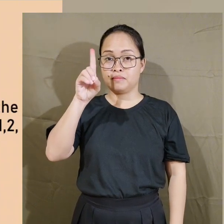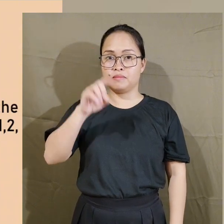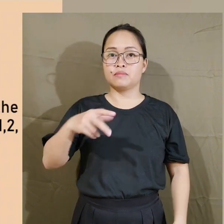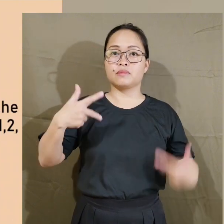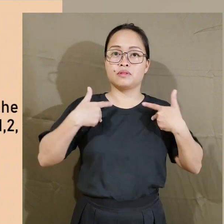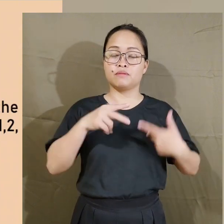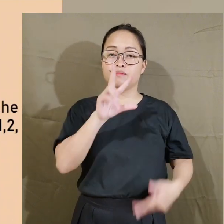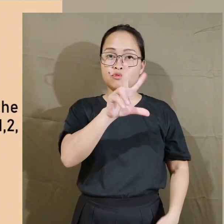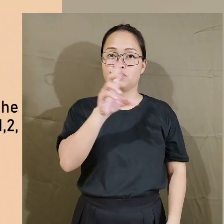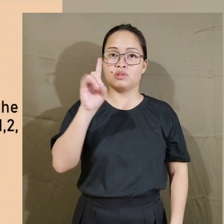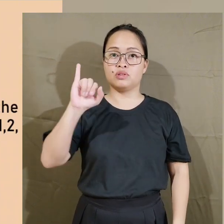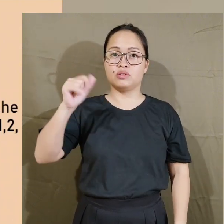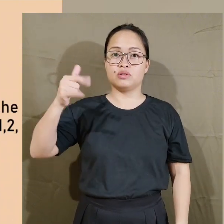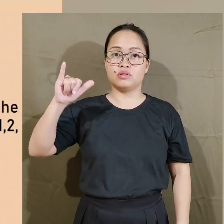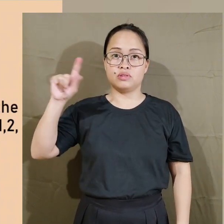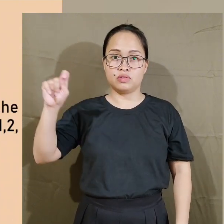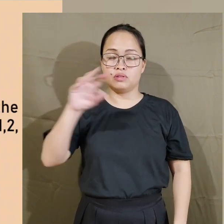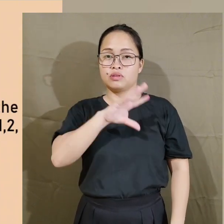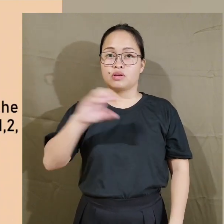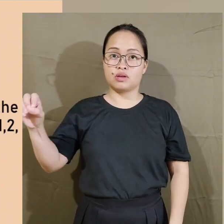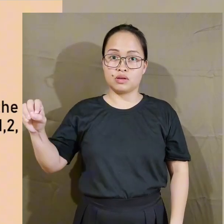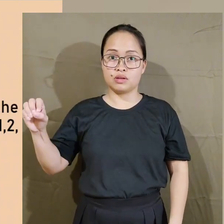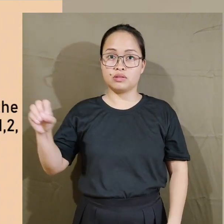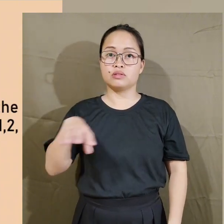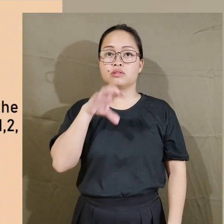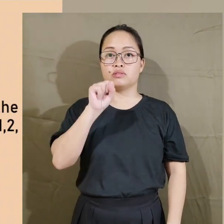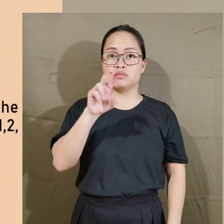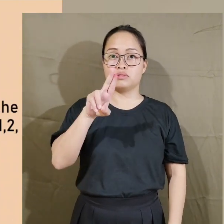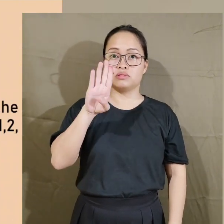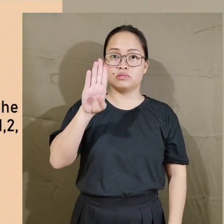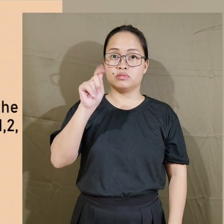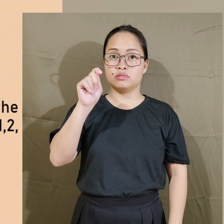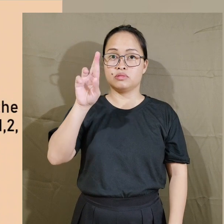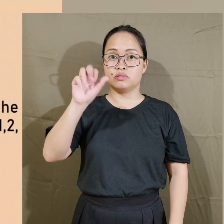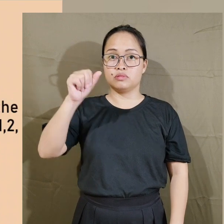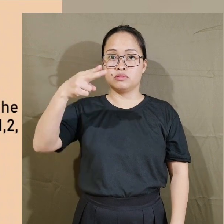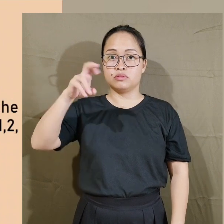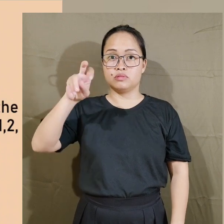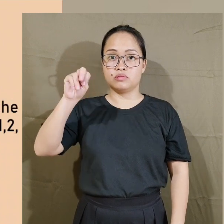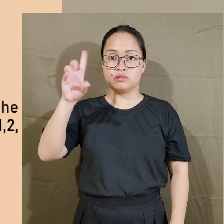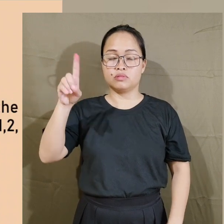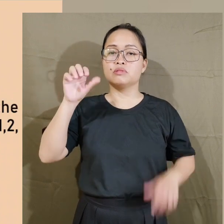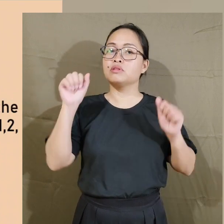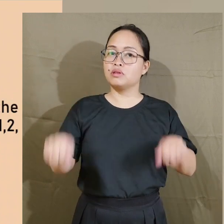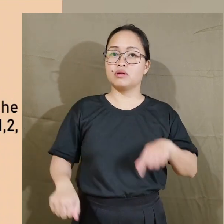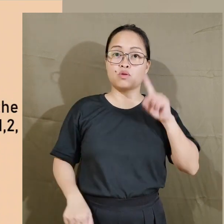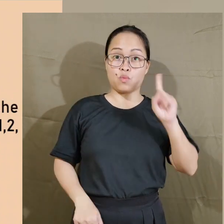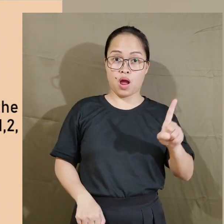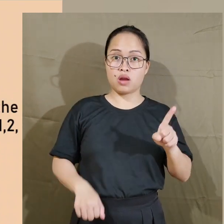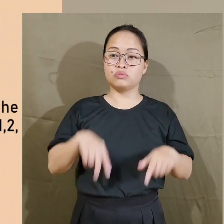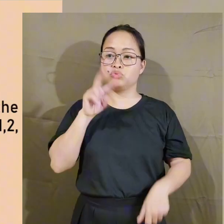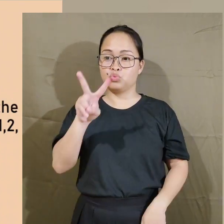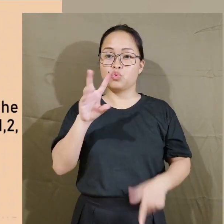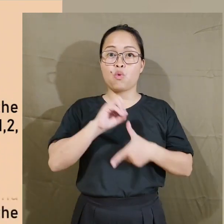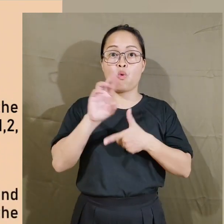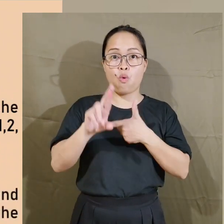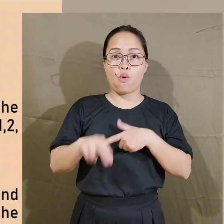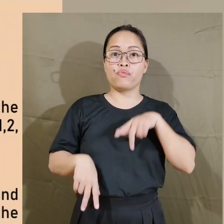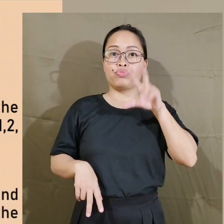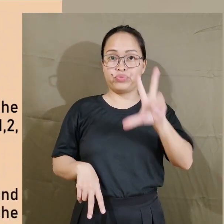three digits and the subtrahend can be either 1, 2, or 3 digits.